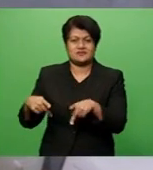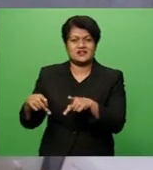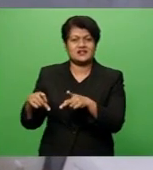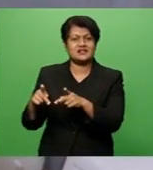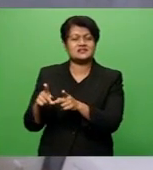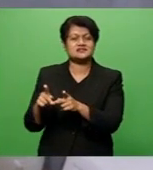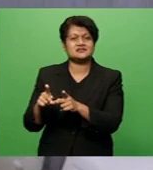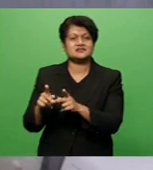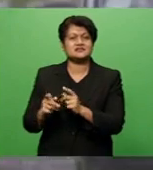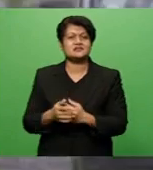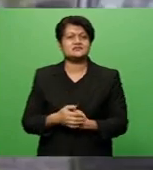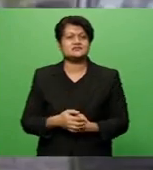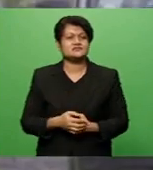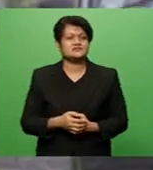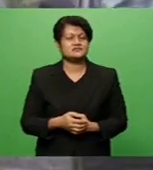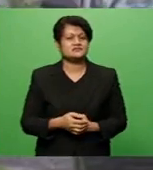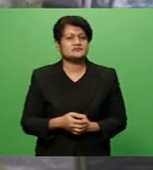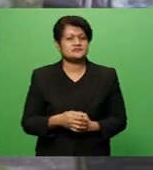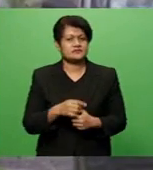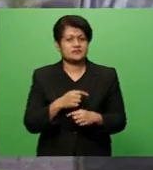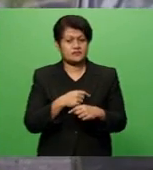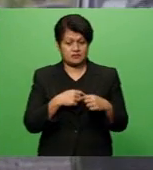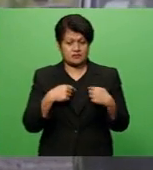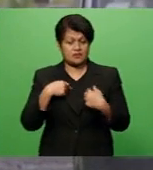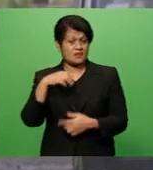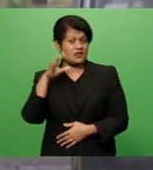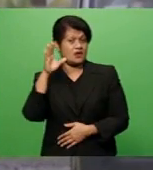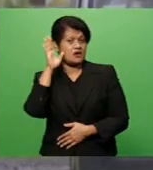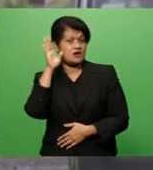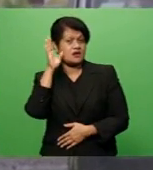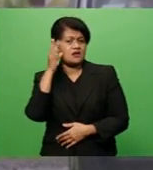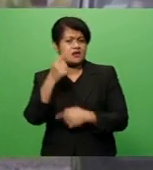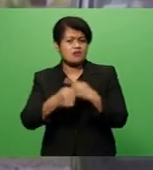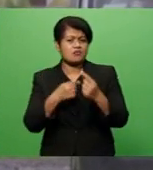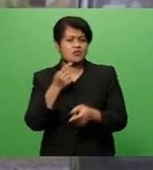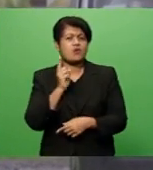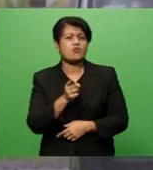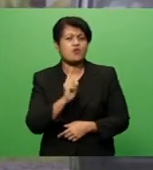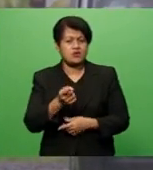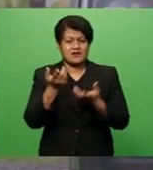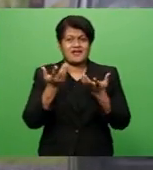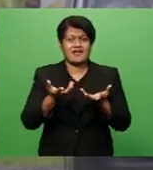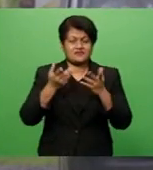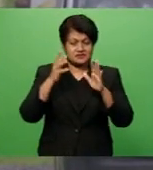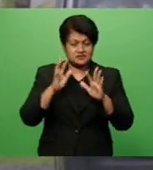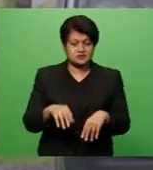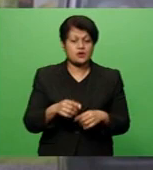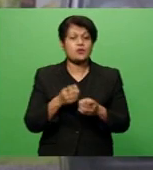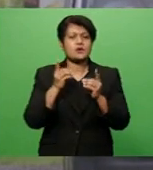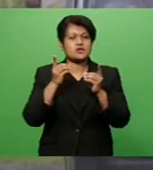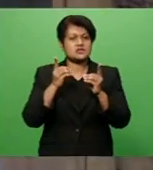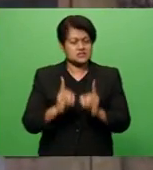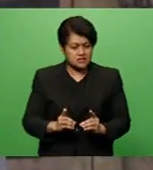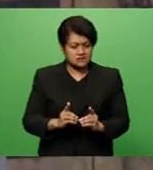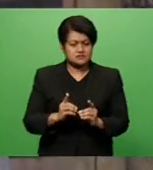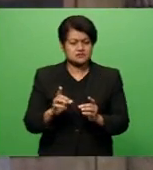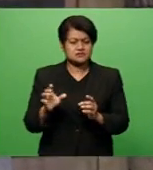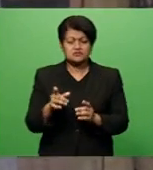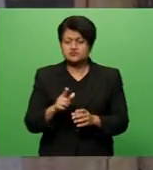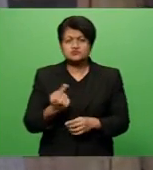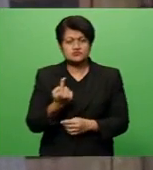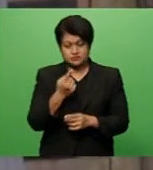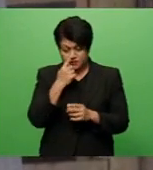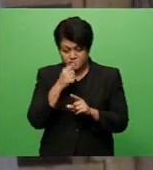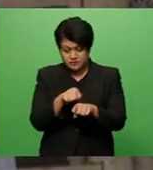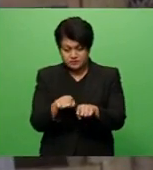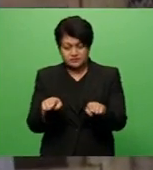situation. We are hearing over the radio about the heavy rain warning, so we decided for villagers who reside in low-lying areas